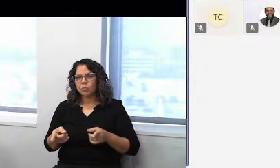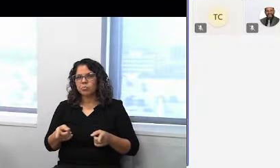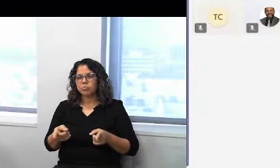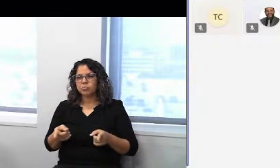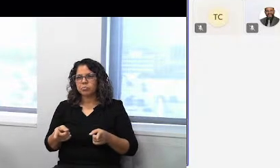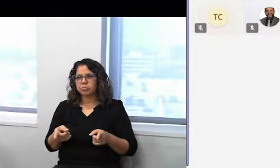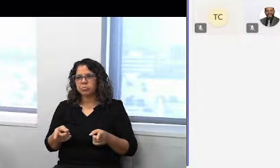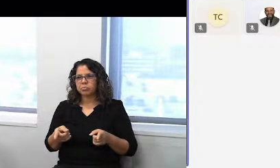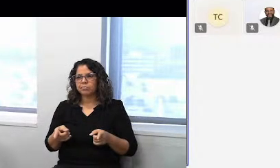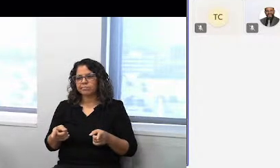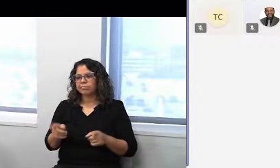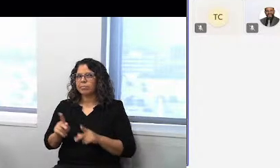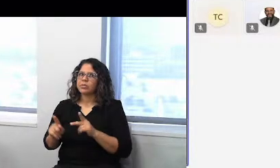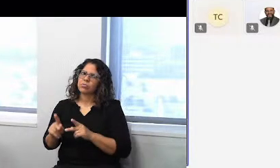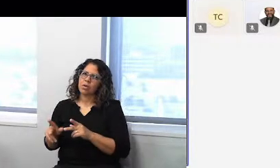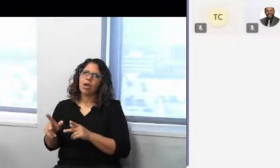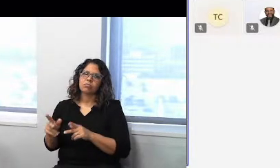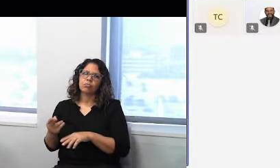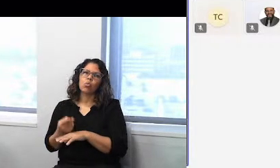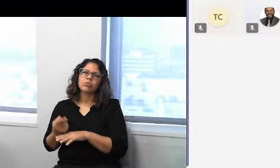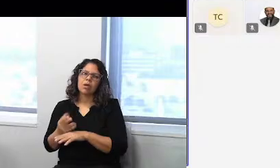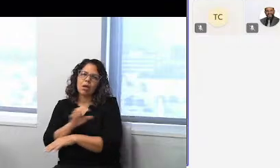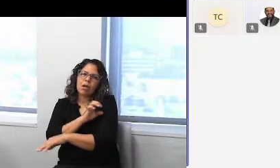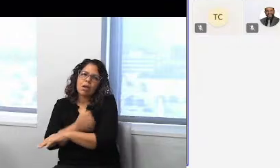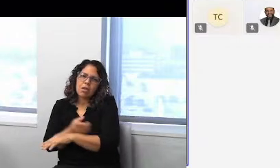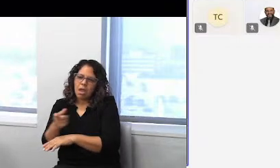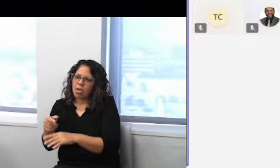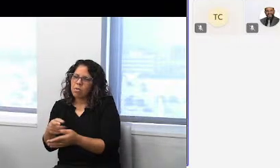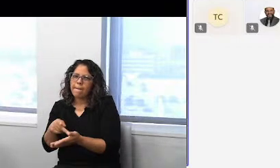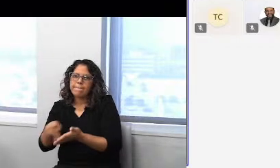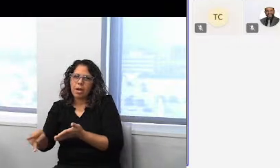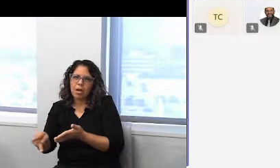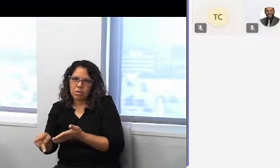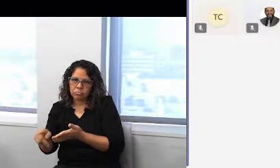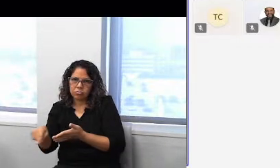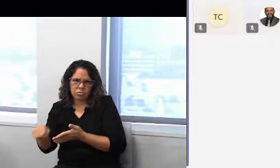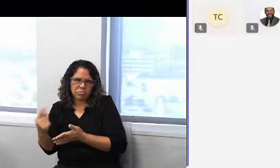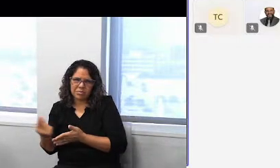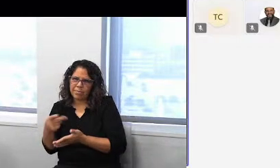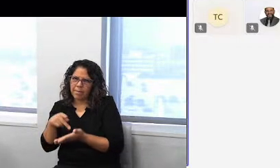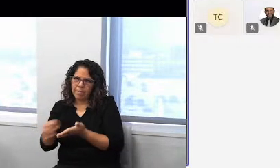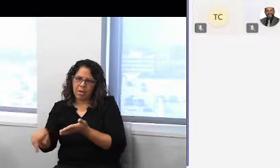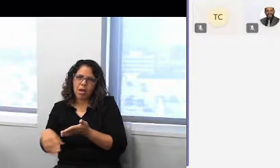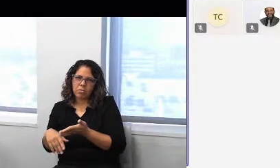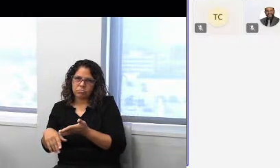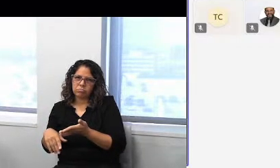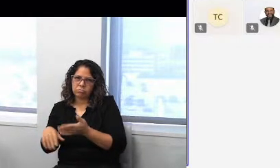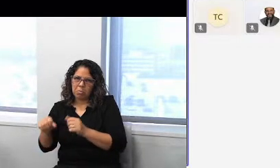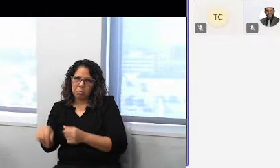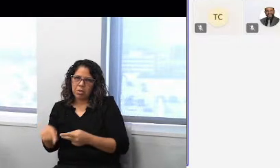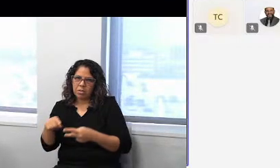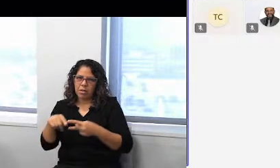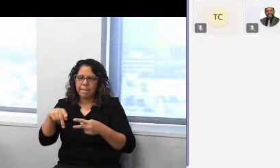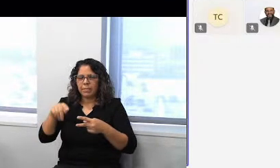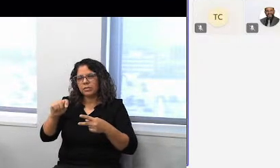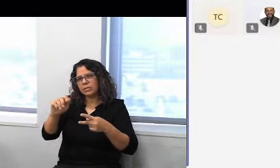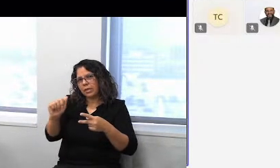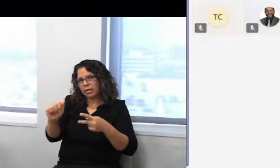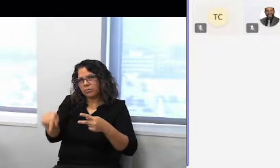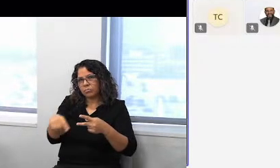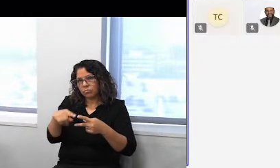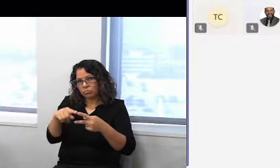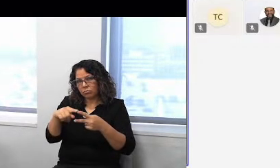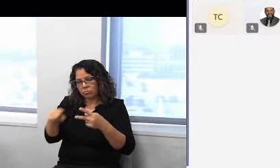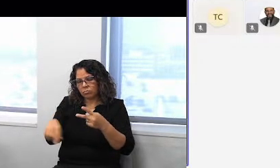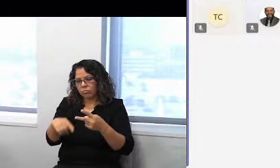the costs one way or the other, either through base rates or through the PPA clause. You familiar with that distinction that I want to talk